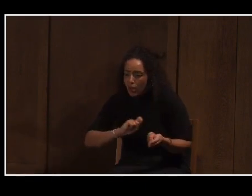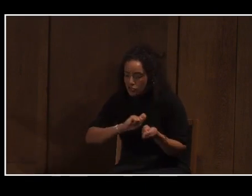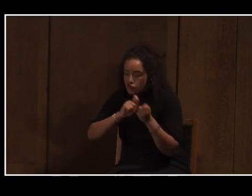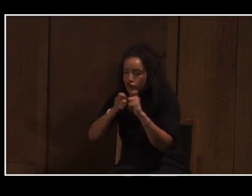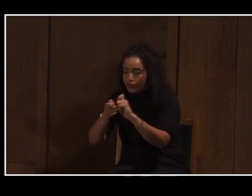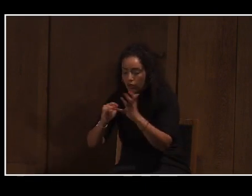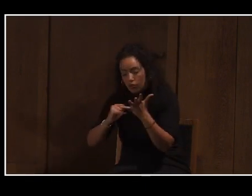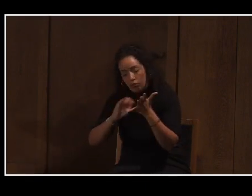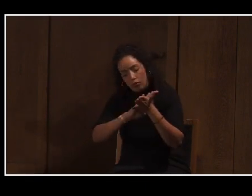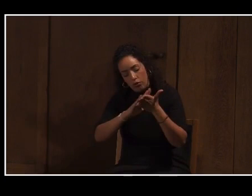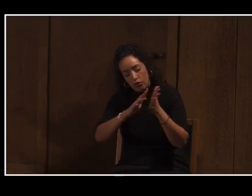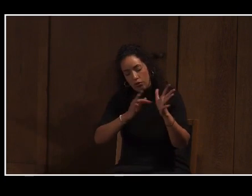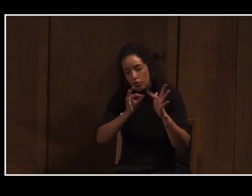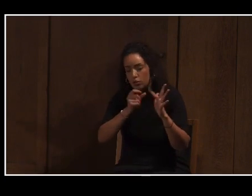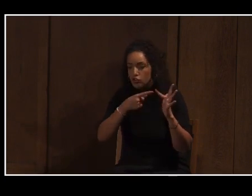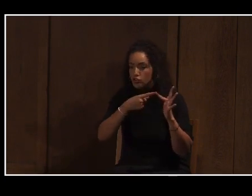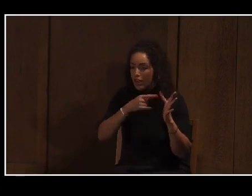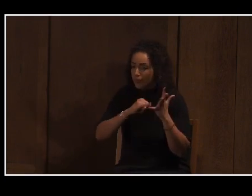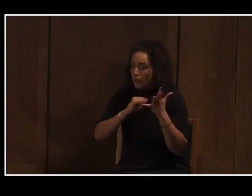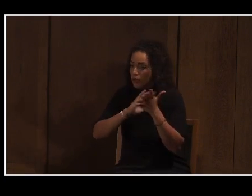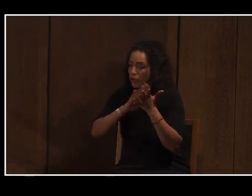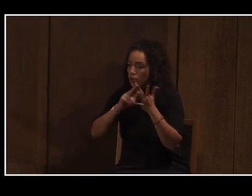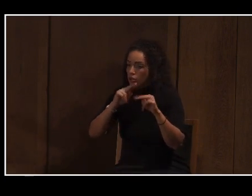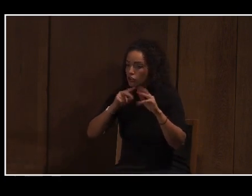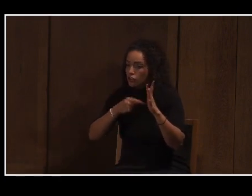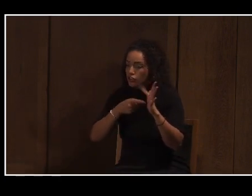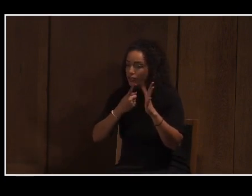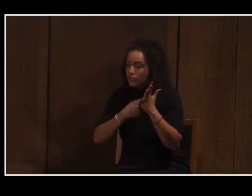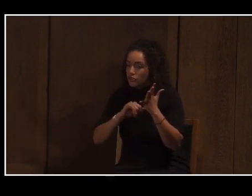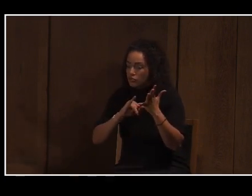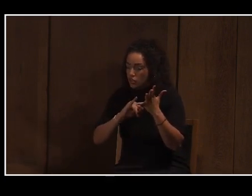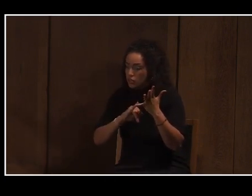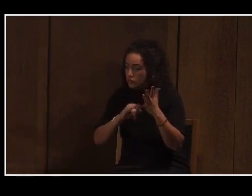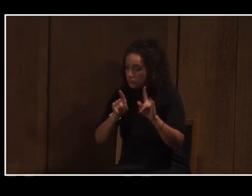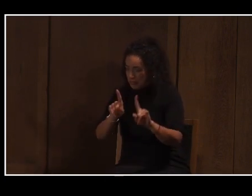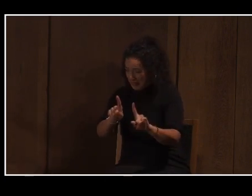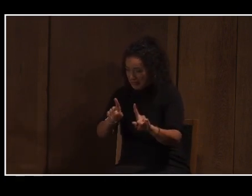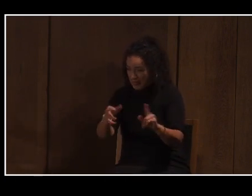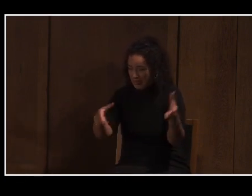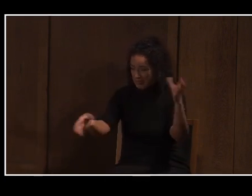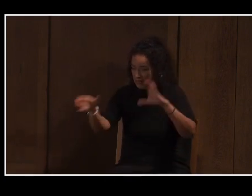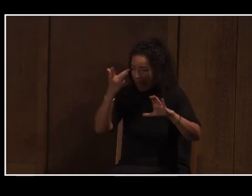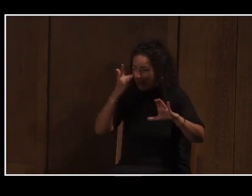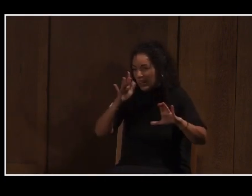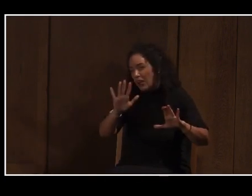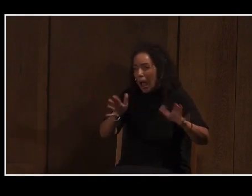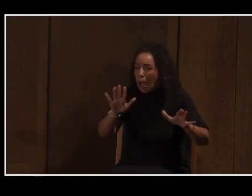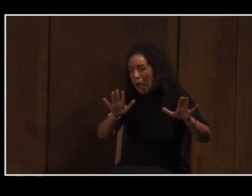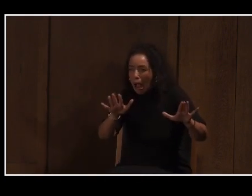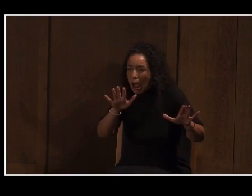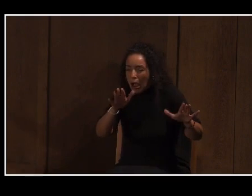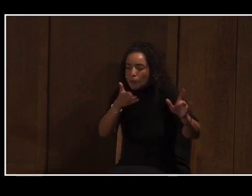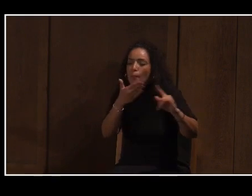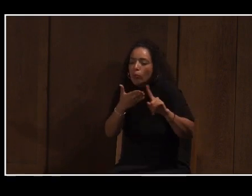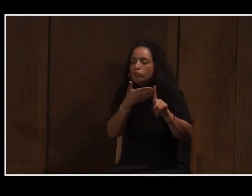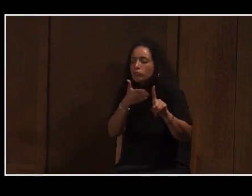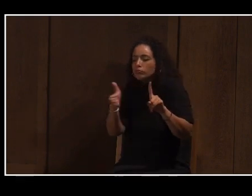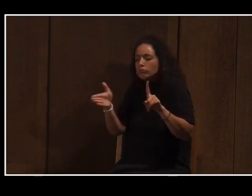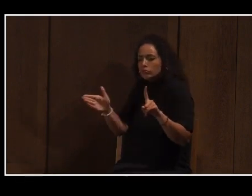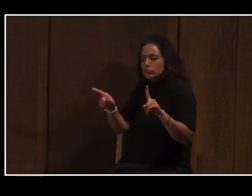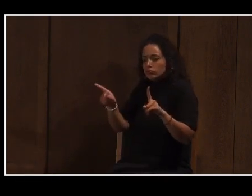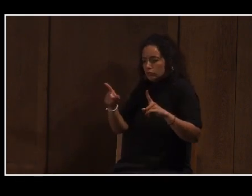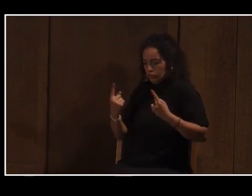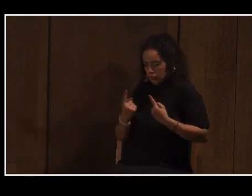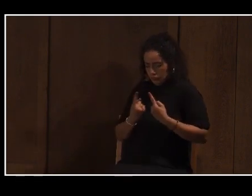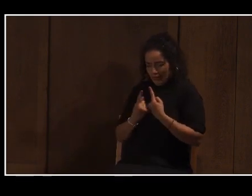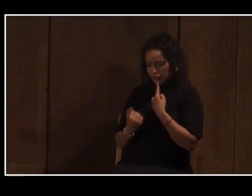not so much the question of the sci-fi shapeshifting, but that is also part of that. But the idea that somehow things that